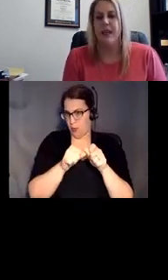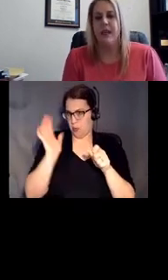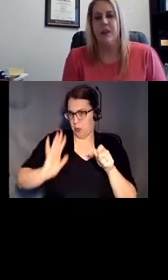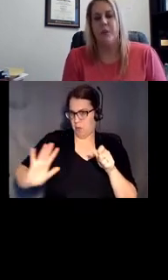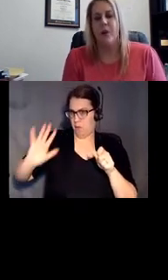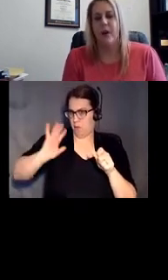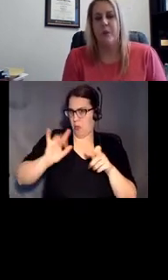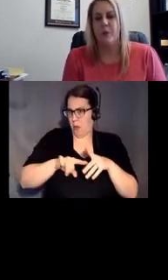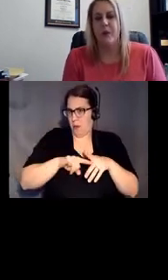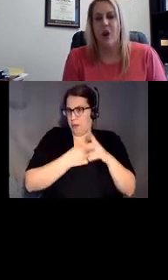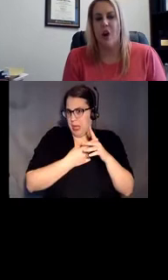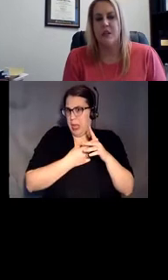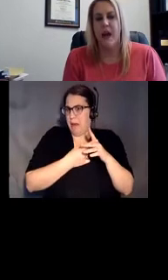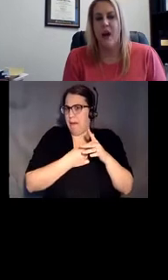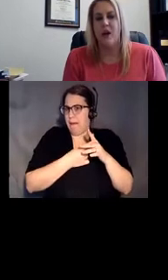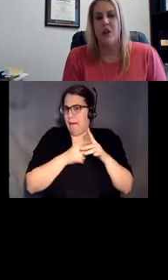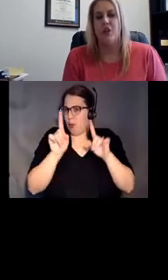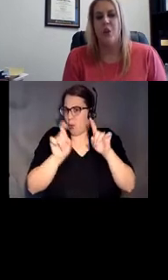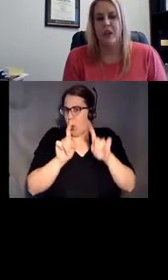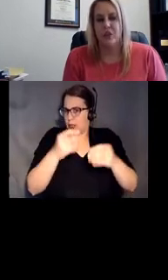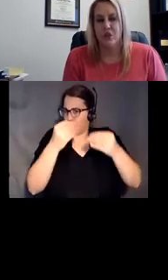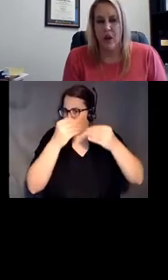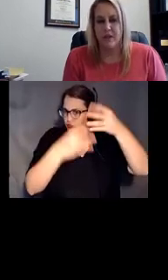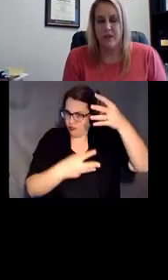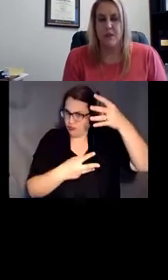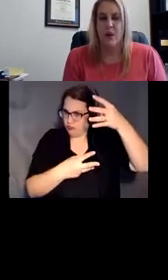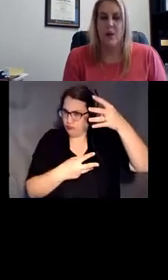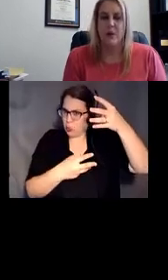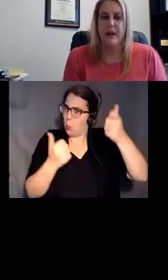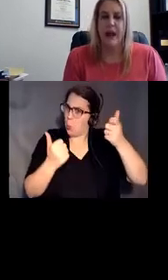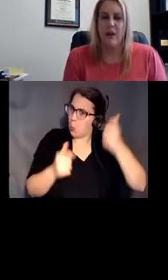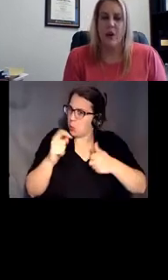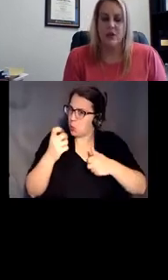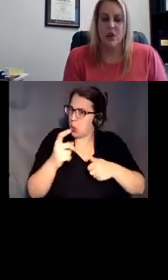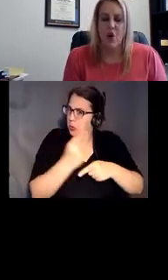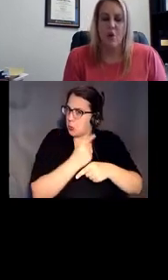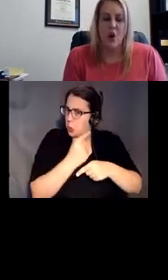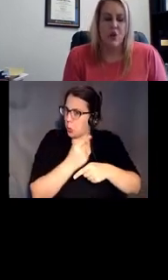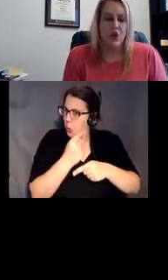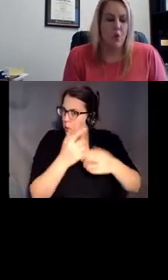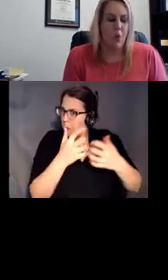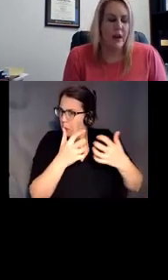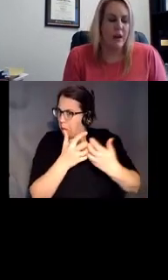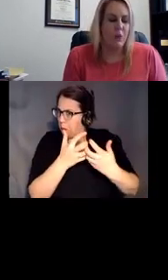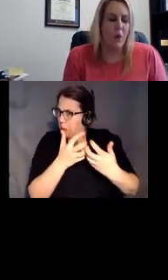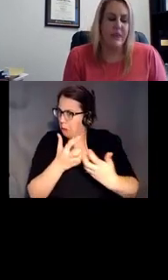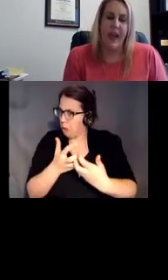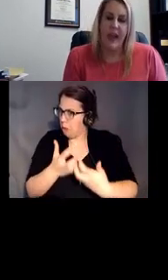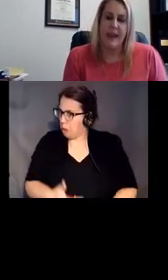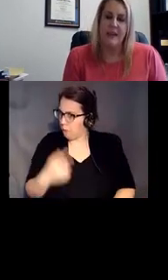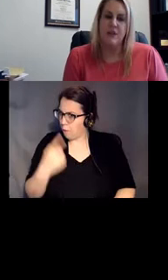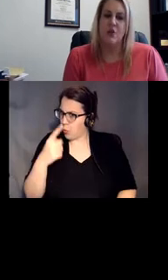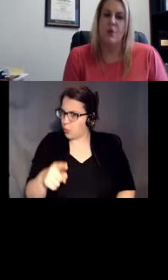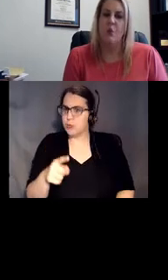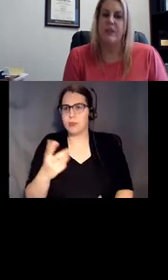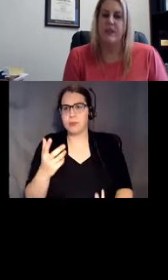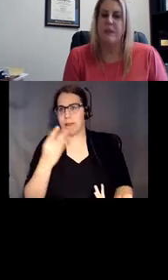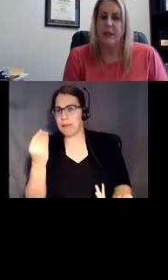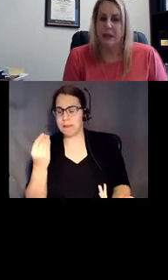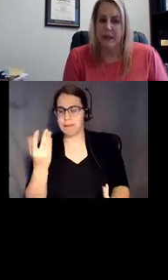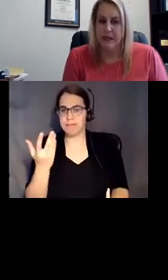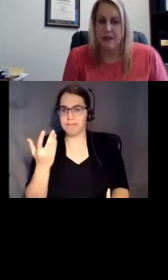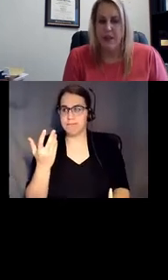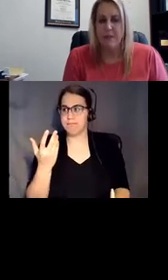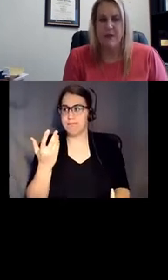toward the beginning of our program where we talked about, which trust is appropriate, and also, what the age, what